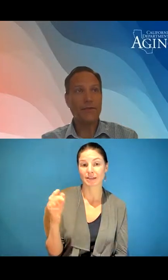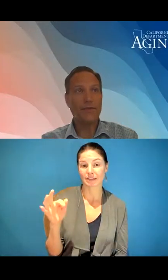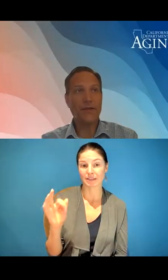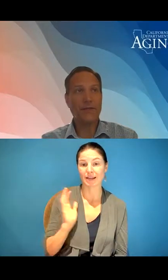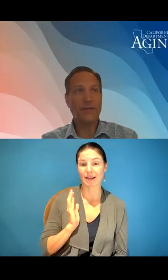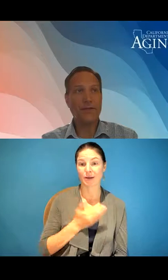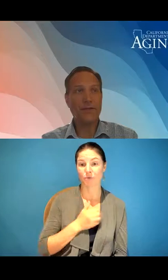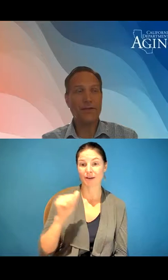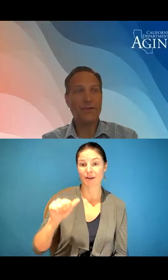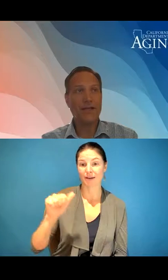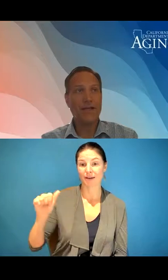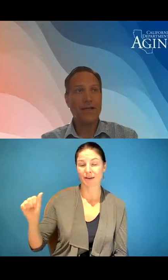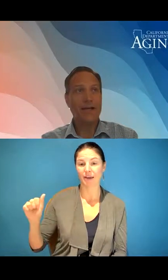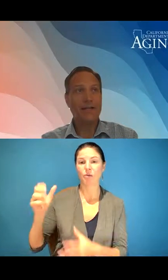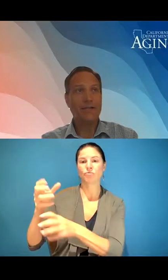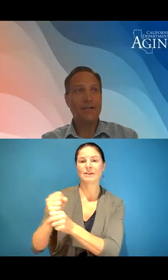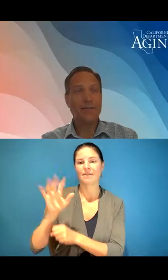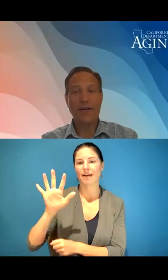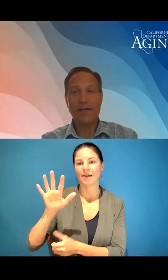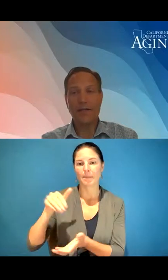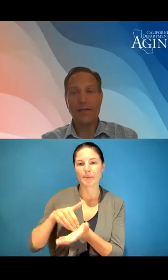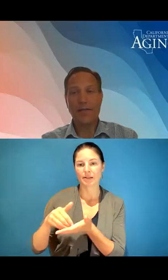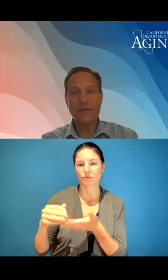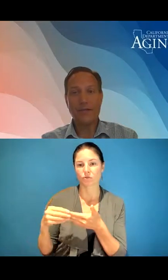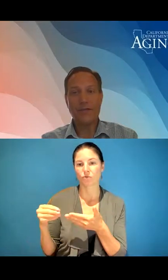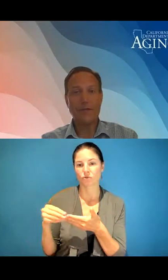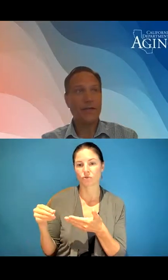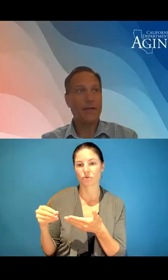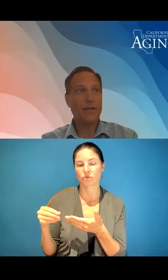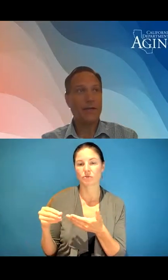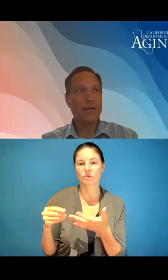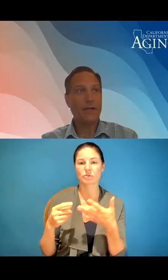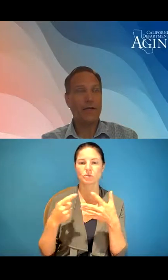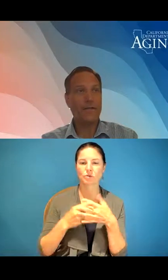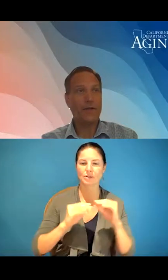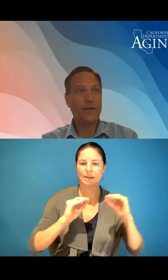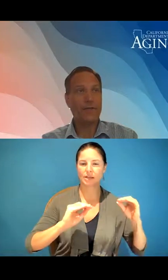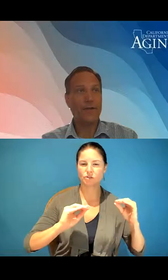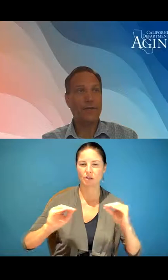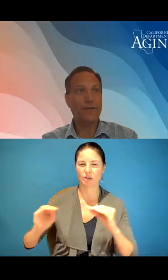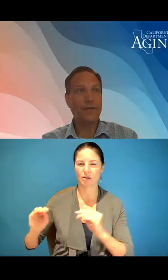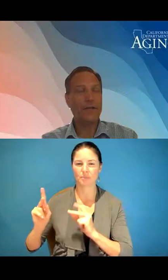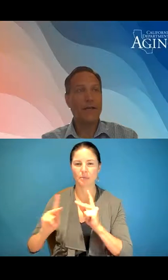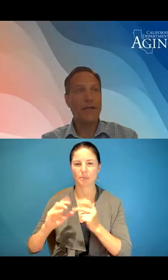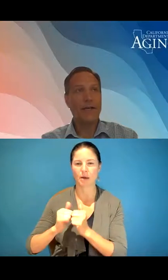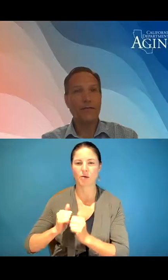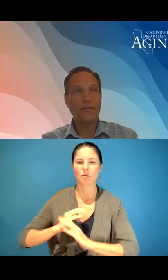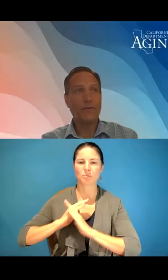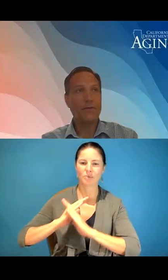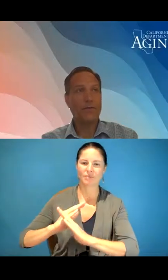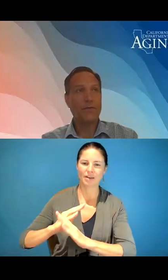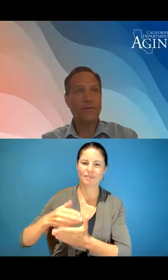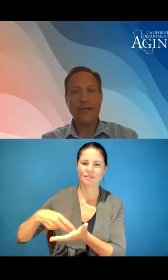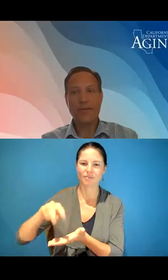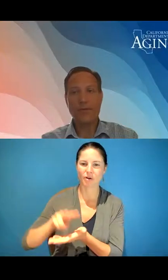started receiving $5 million to provide education about fall preventions